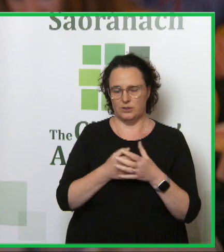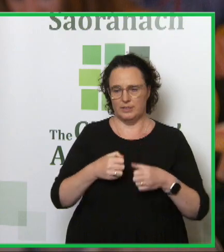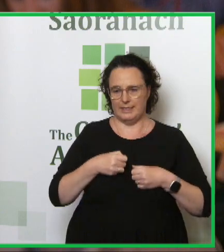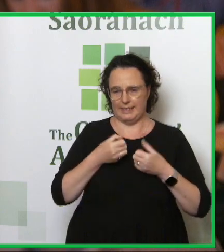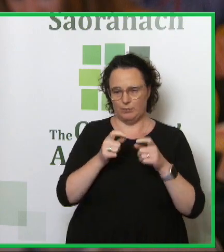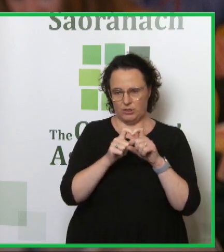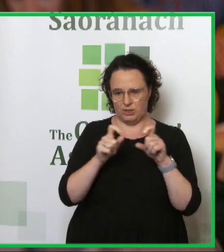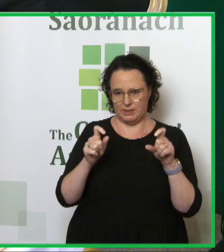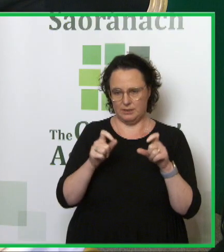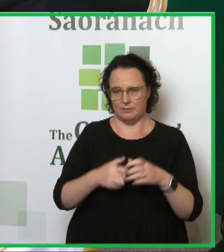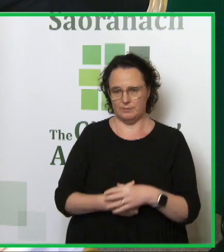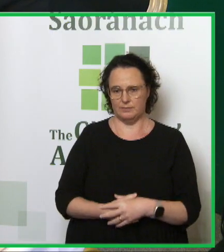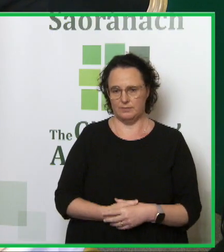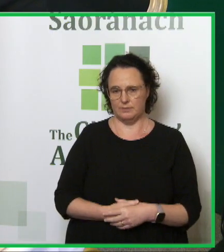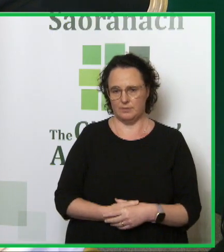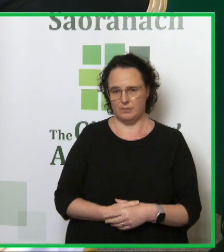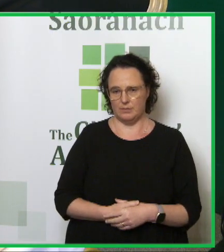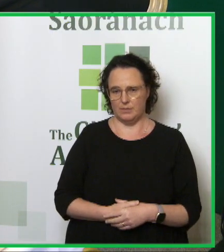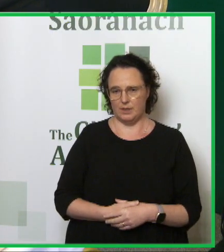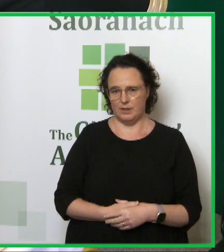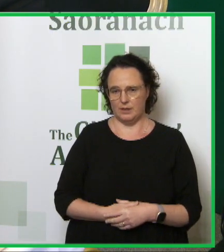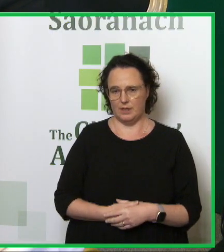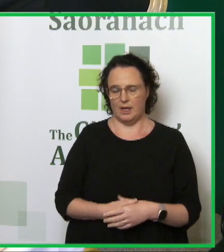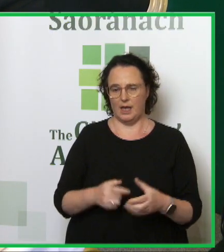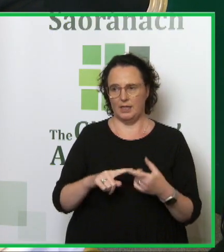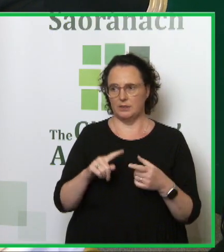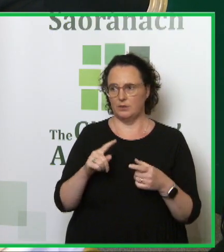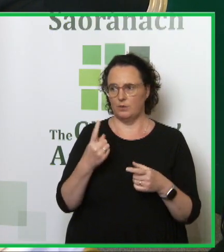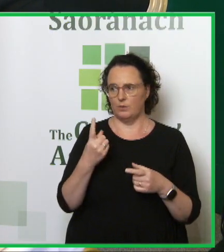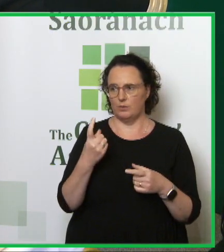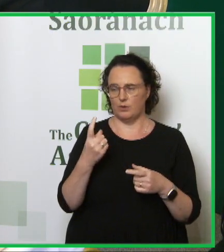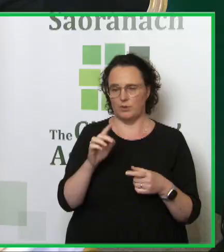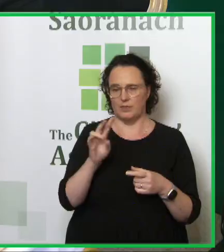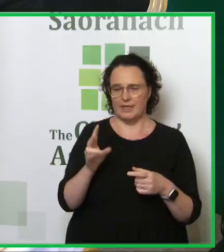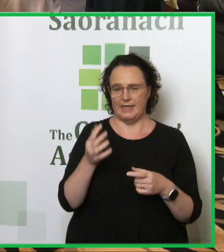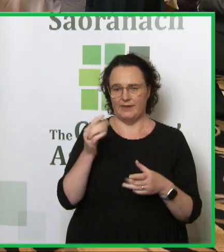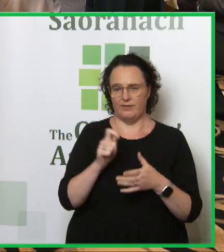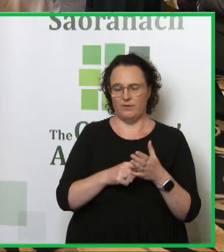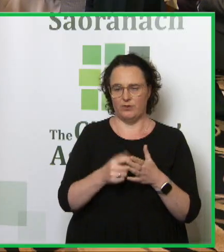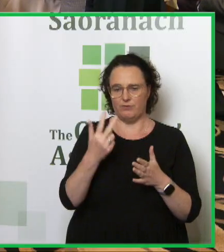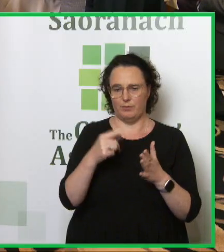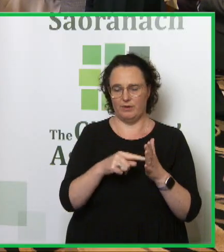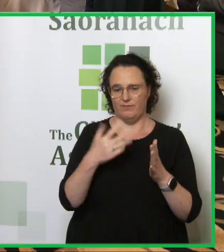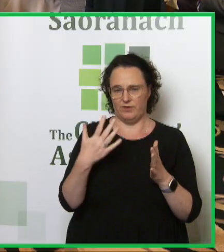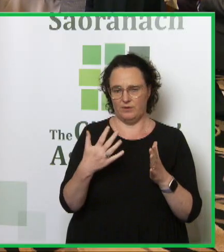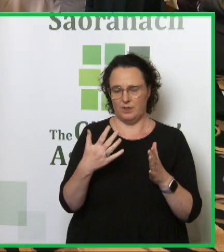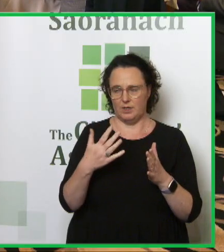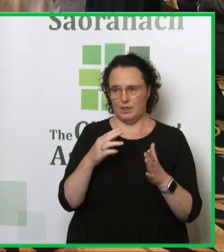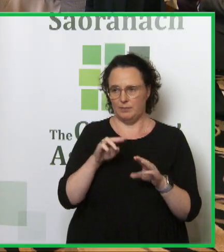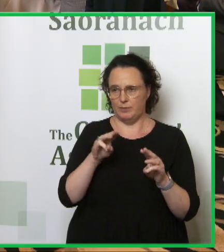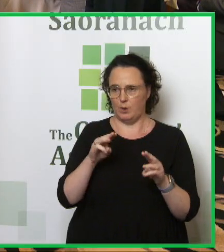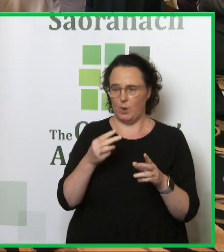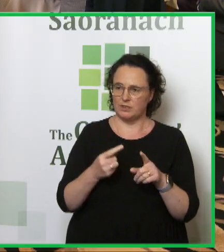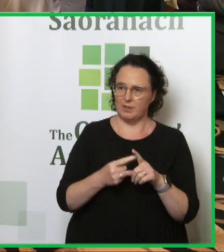thing. Thanks. And also, one quick question is, if people vote for 3.5, does it mean people automatically